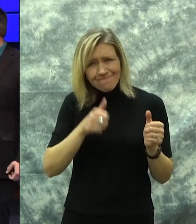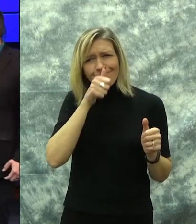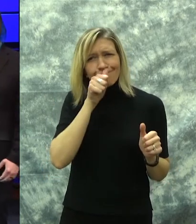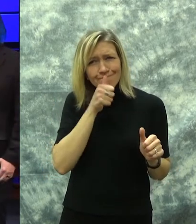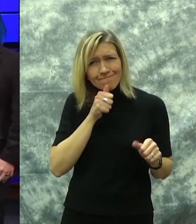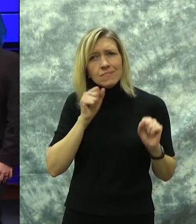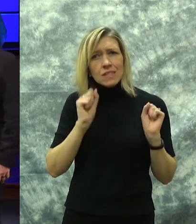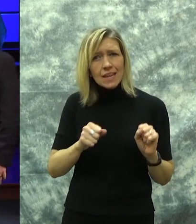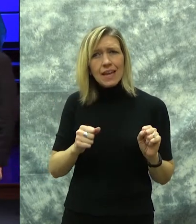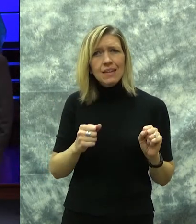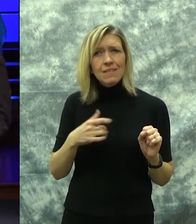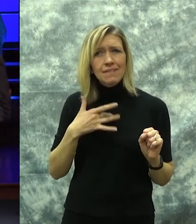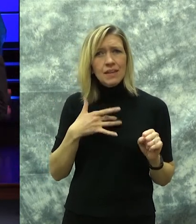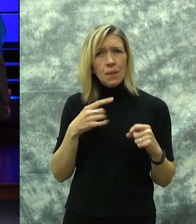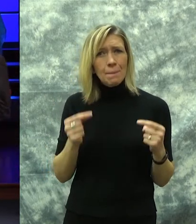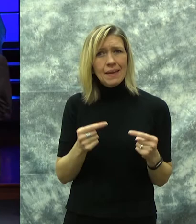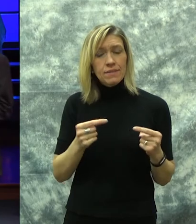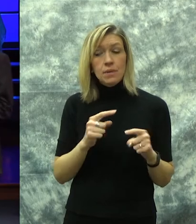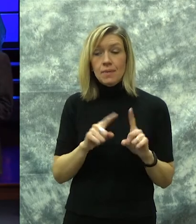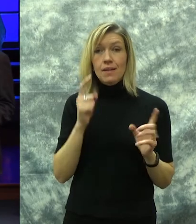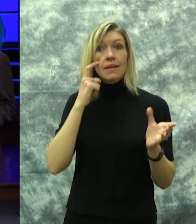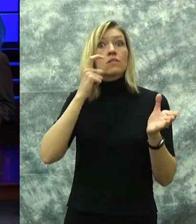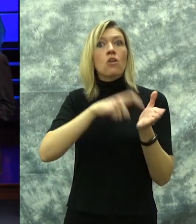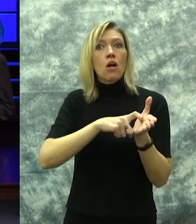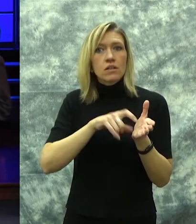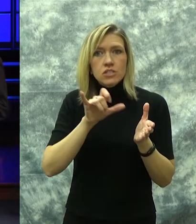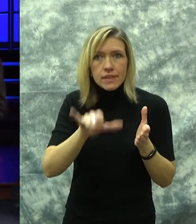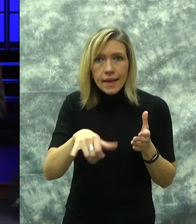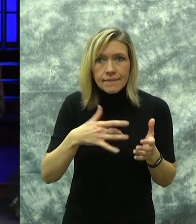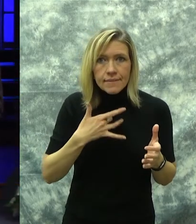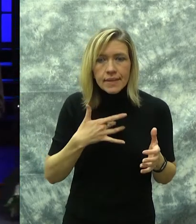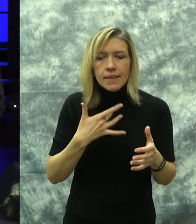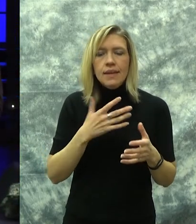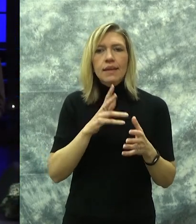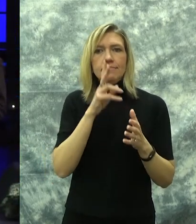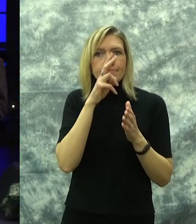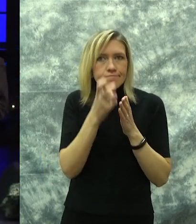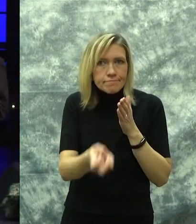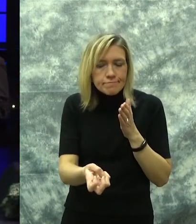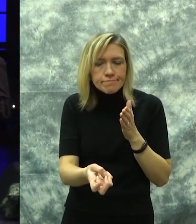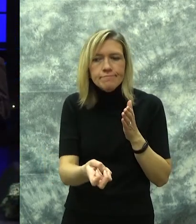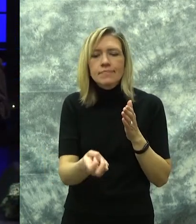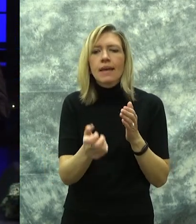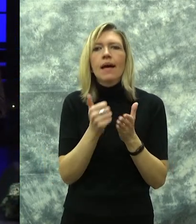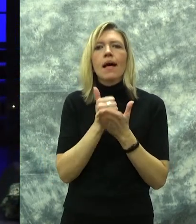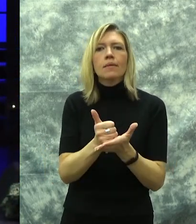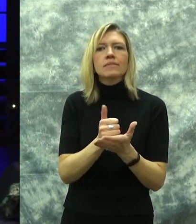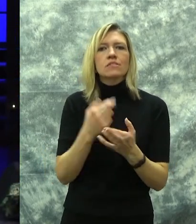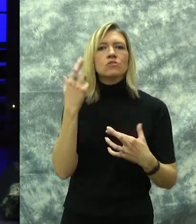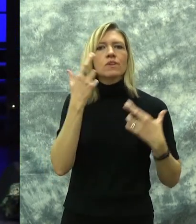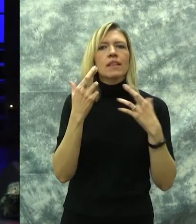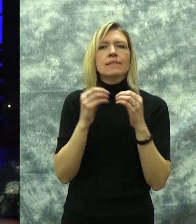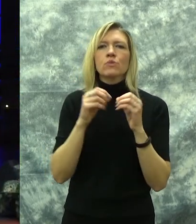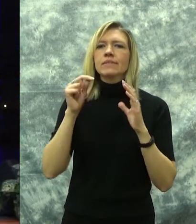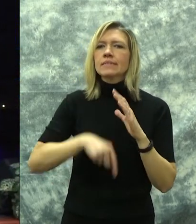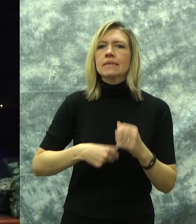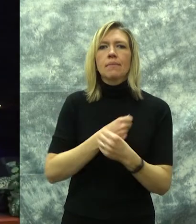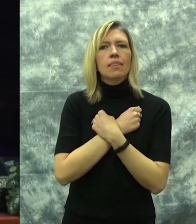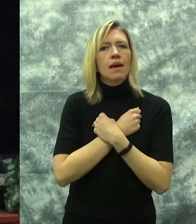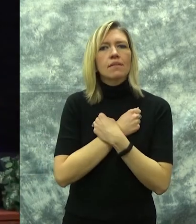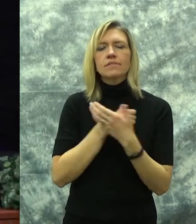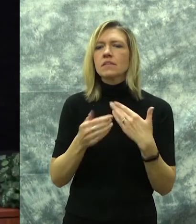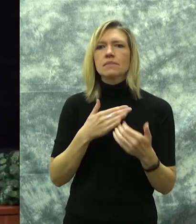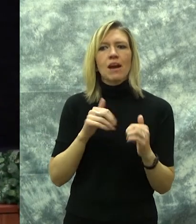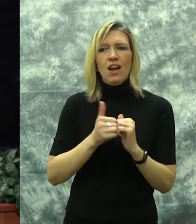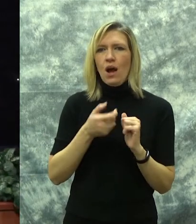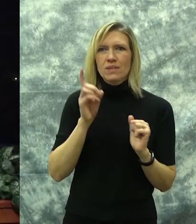but when we acknowledge them and step into them, they can lead us back to a greater realization of love, even, no matter how damn hard it is. And